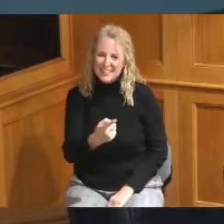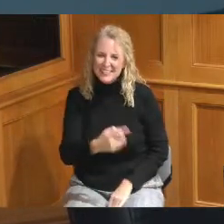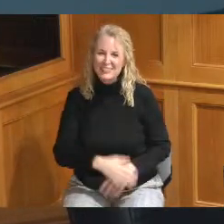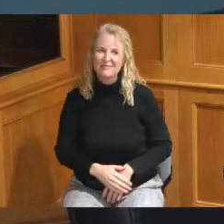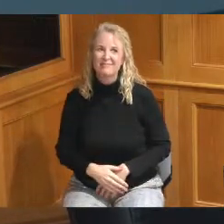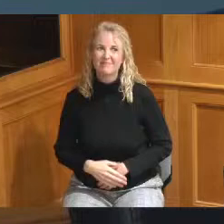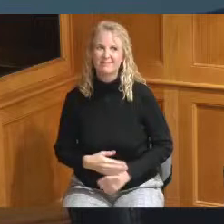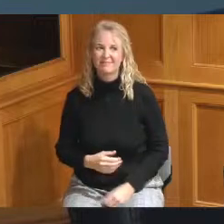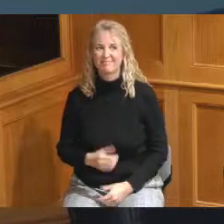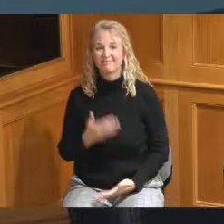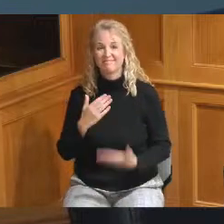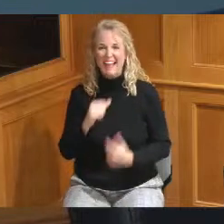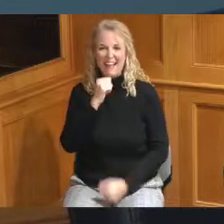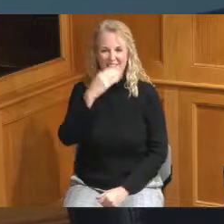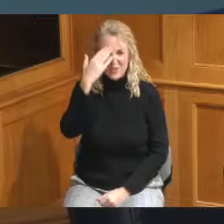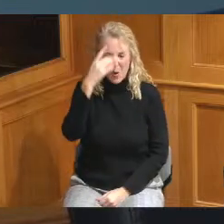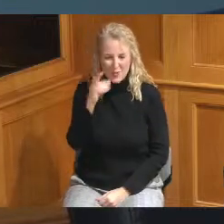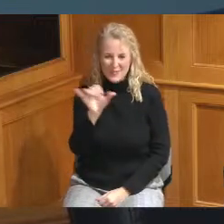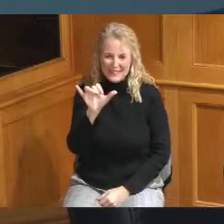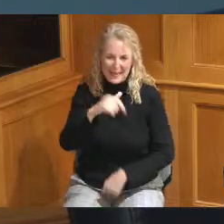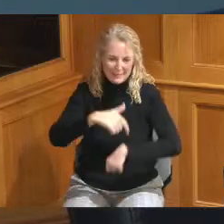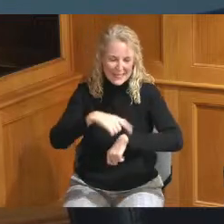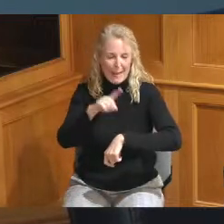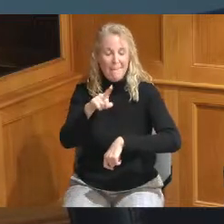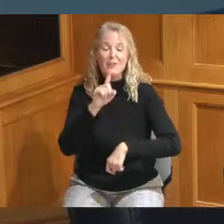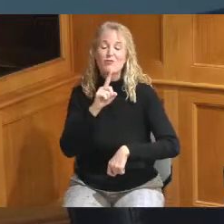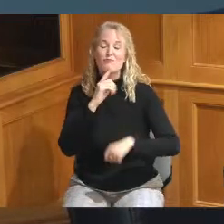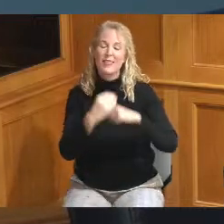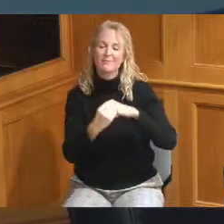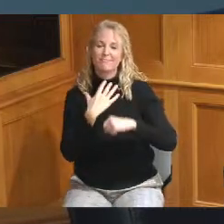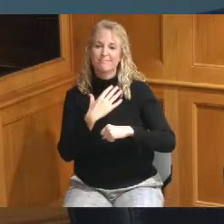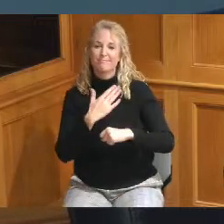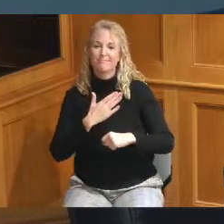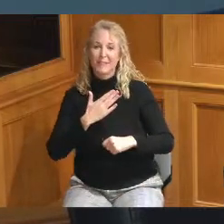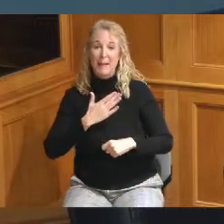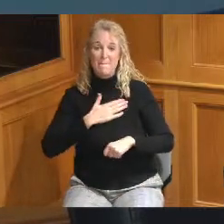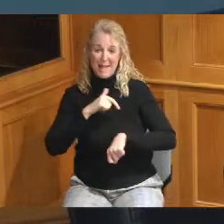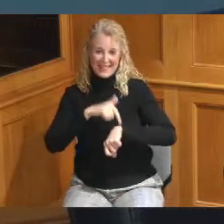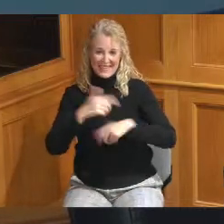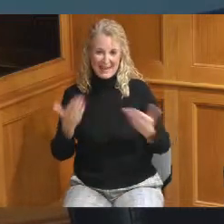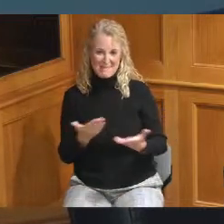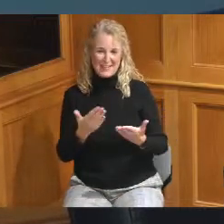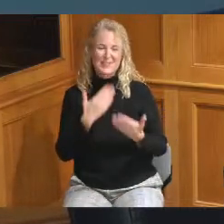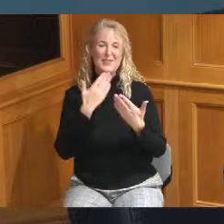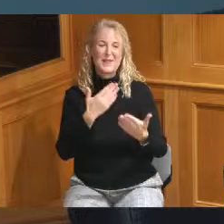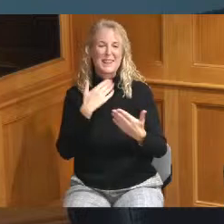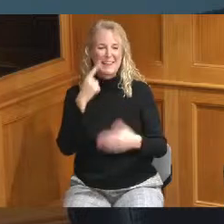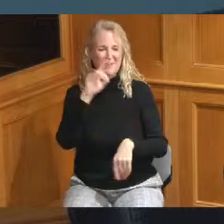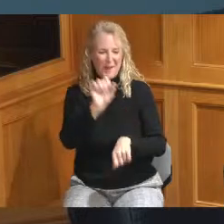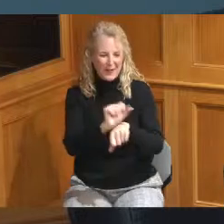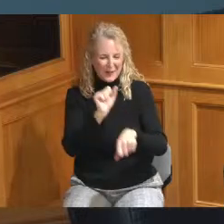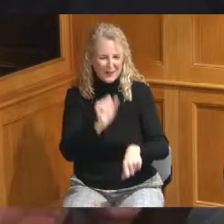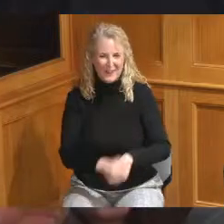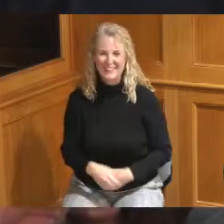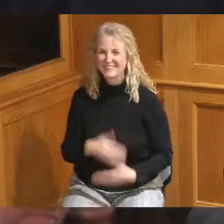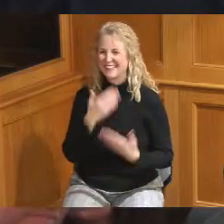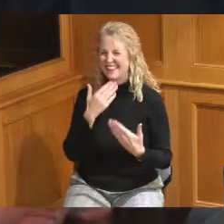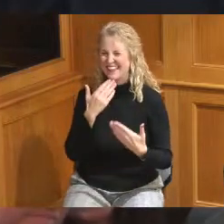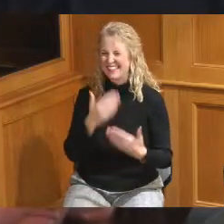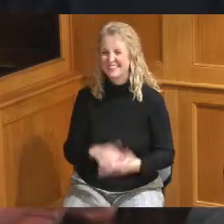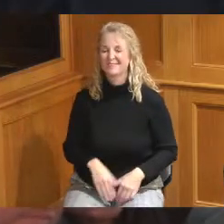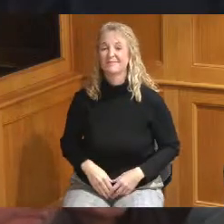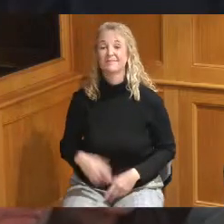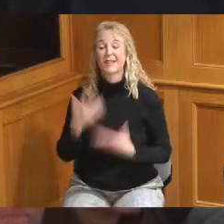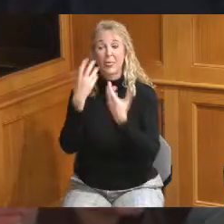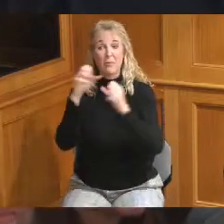known you as long as probably Denise, but you have made an impact on my tenure here. So thank you so much. Thank you. Thank